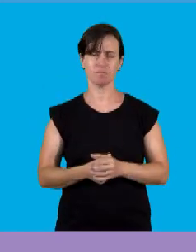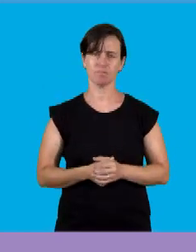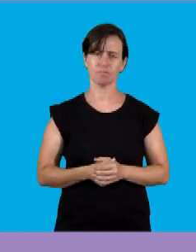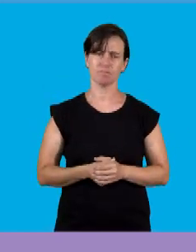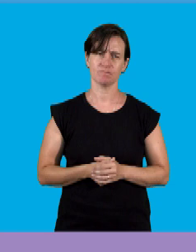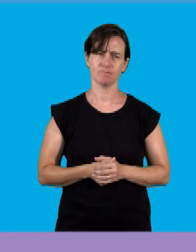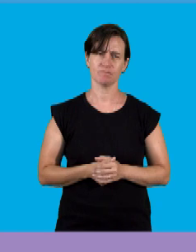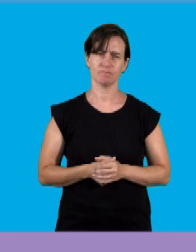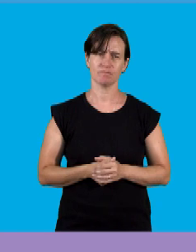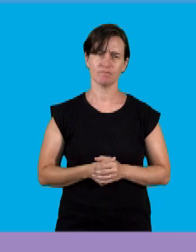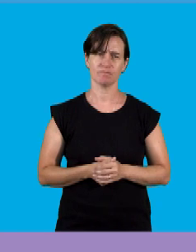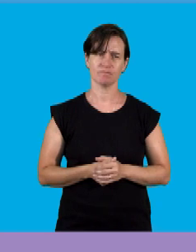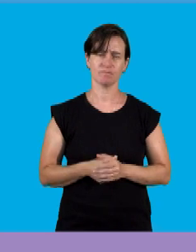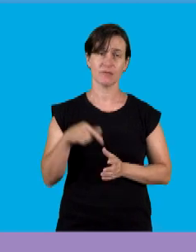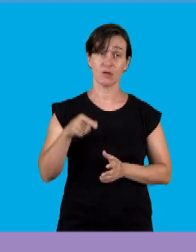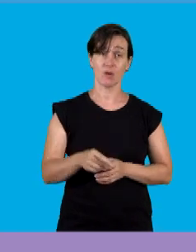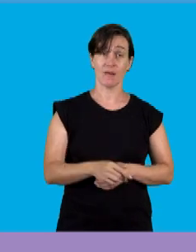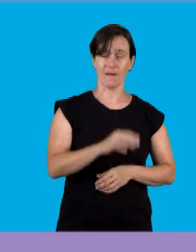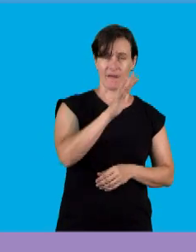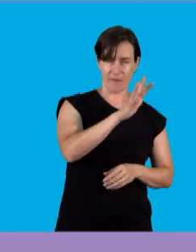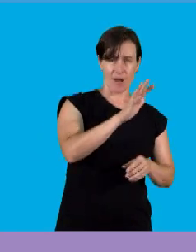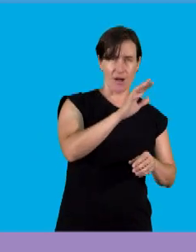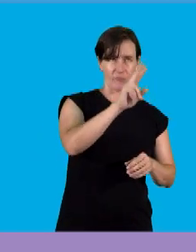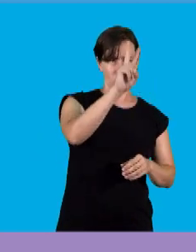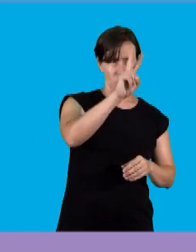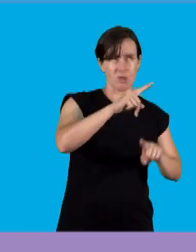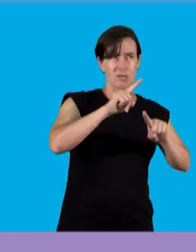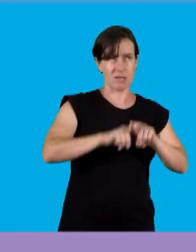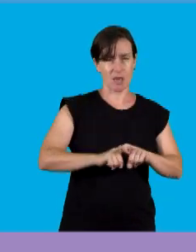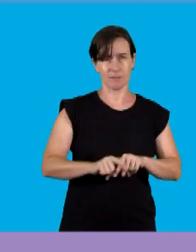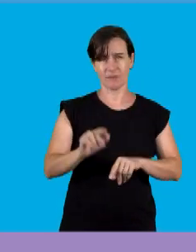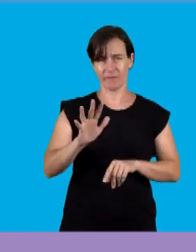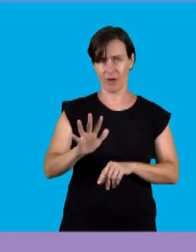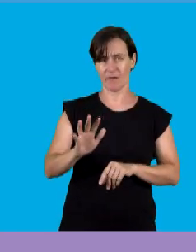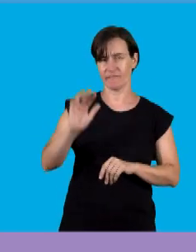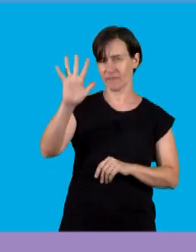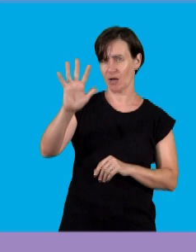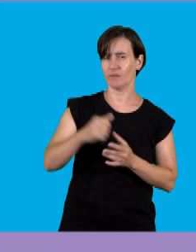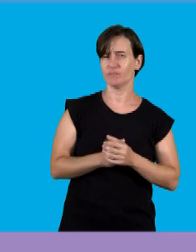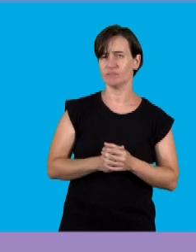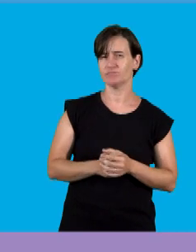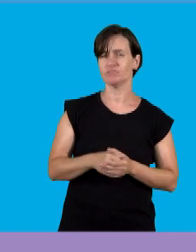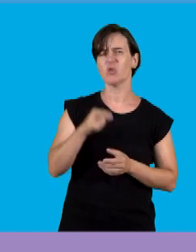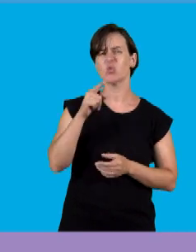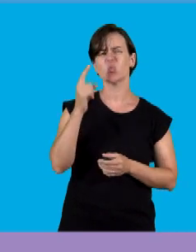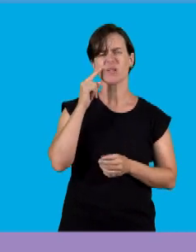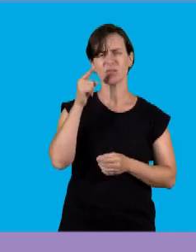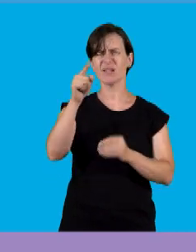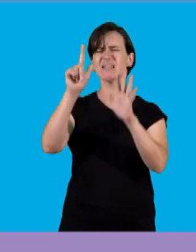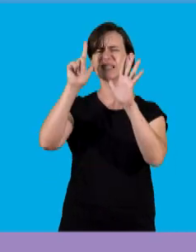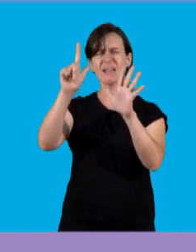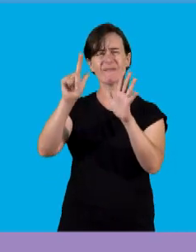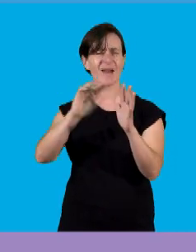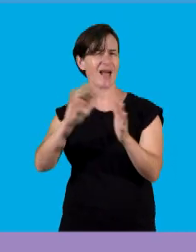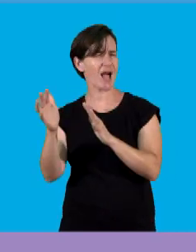exponent 7 from multiplying 5 exponent 2 and 5 exponent 5. Where do you think that 7 comes